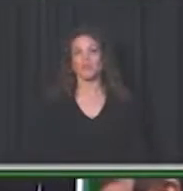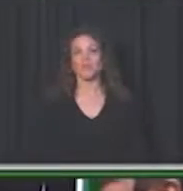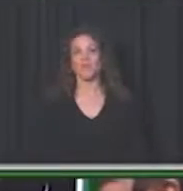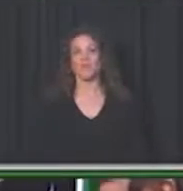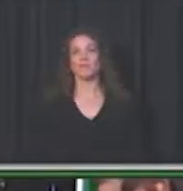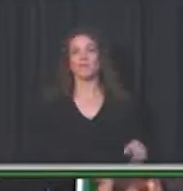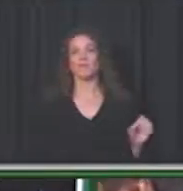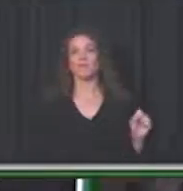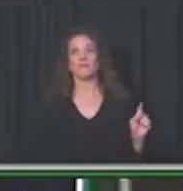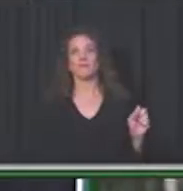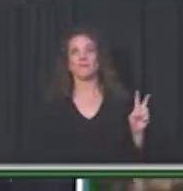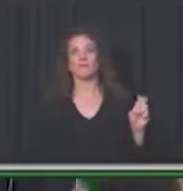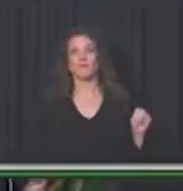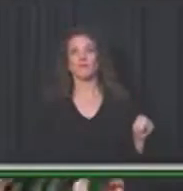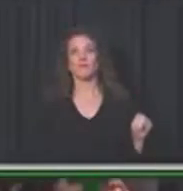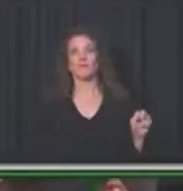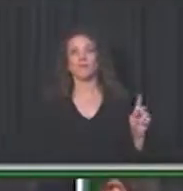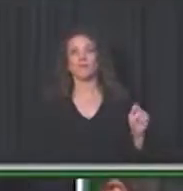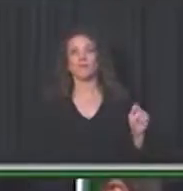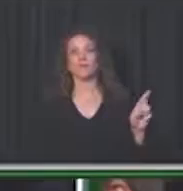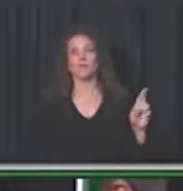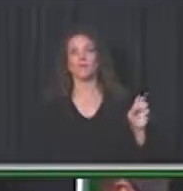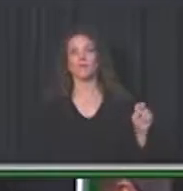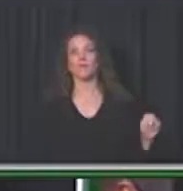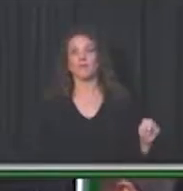Stephen Nat Tren.